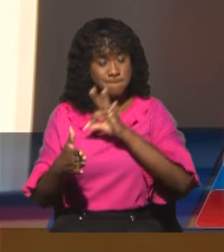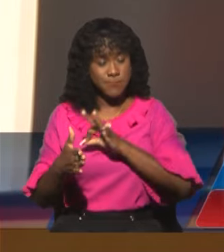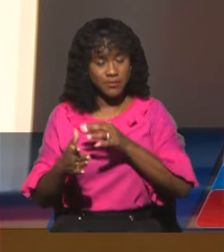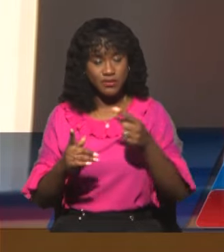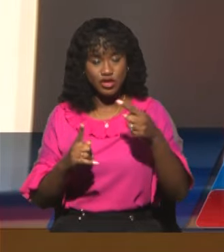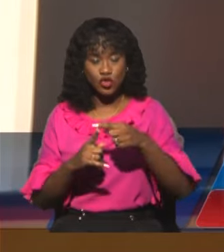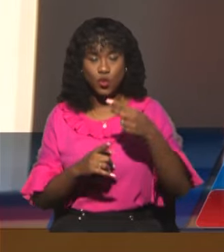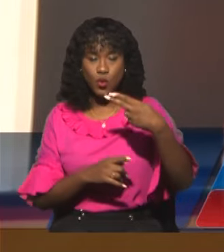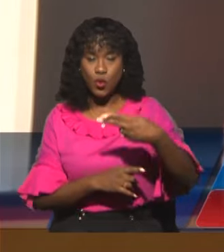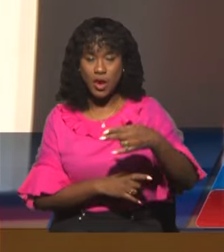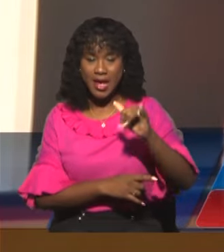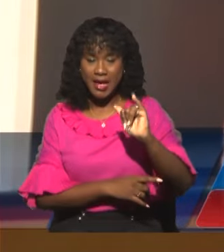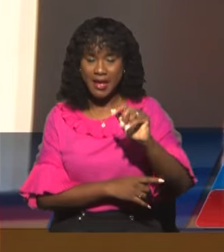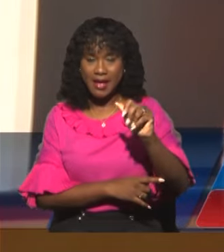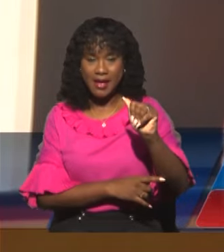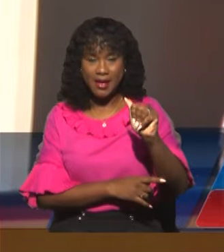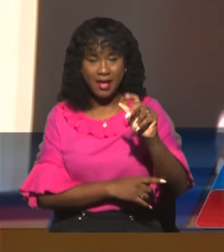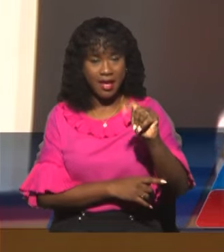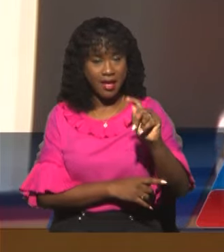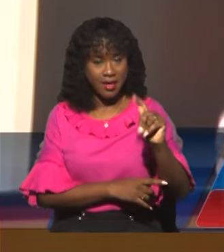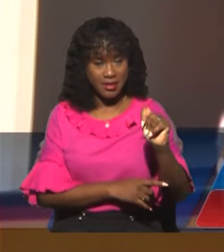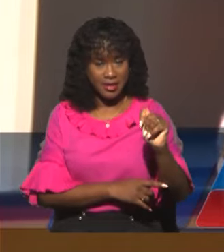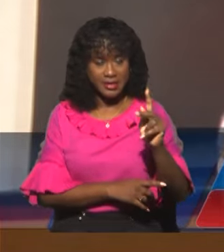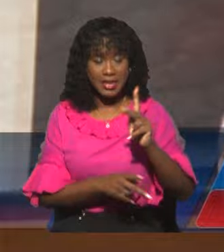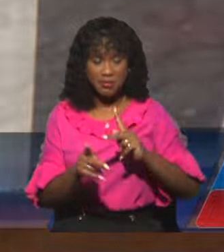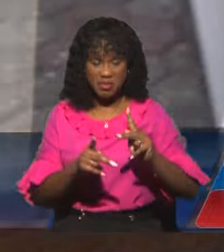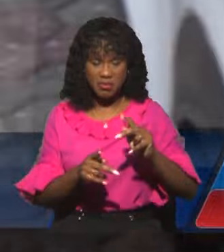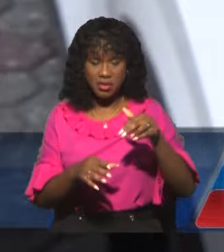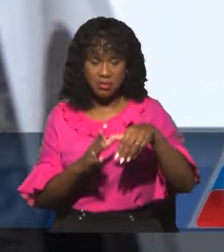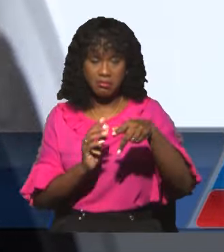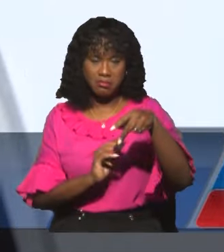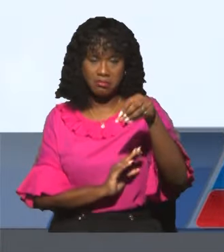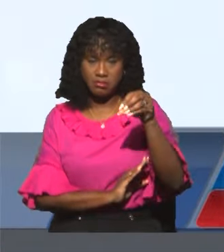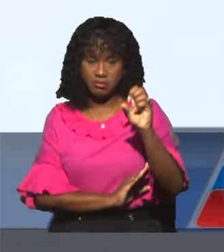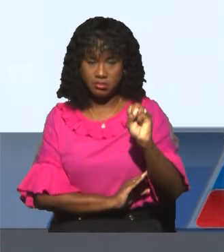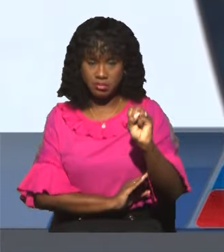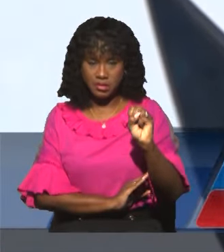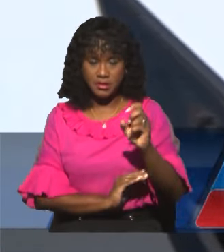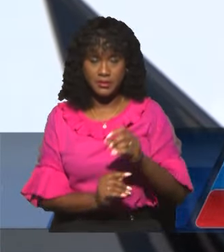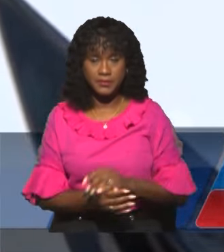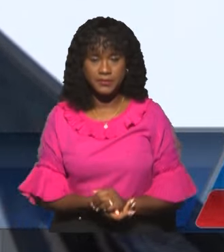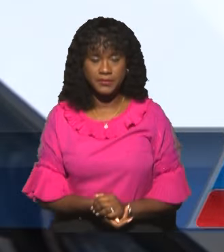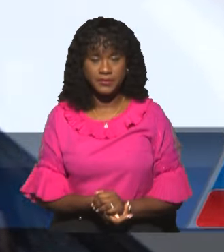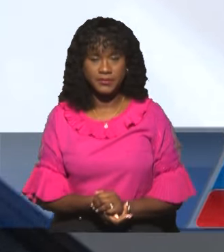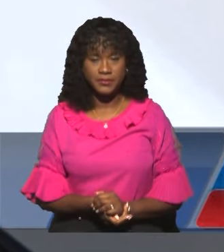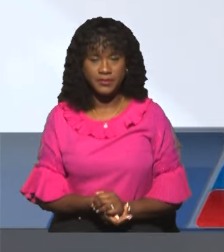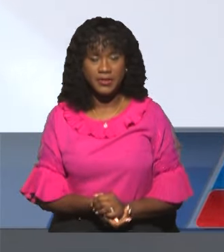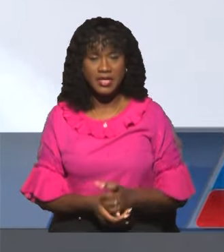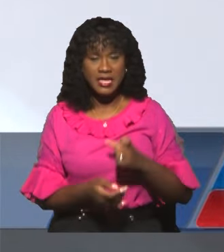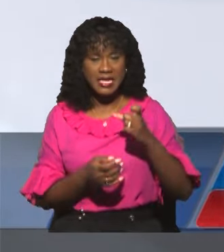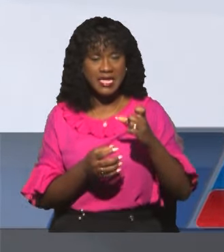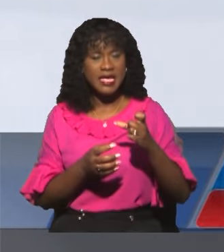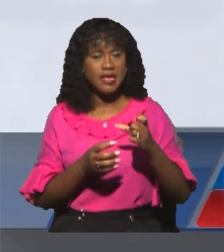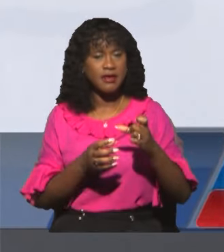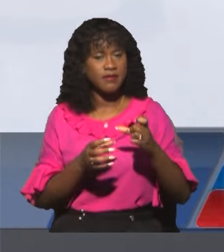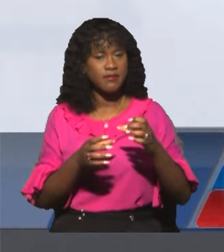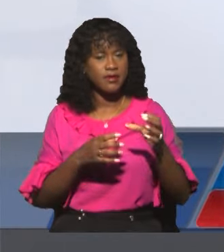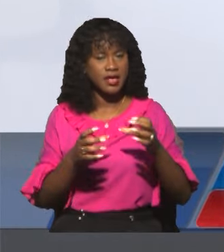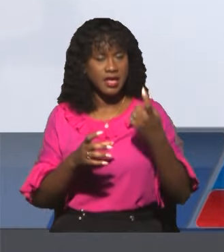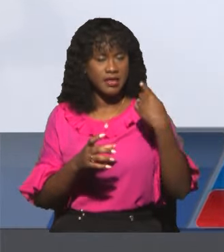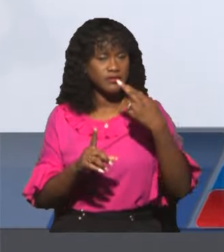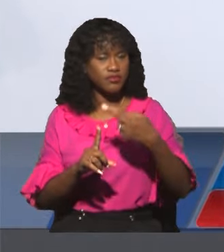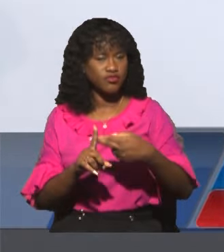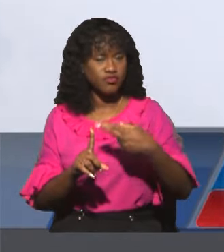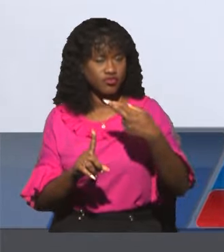guests and to persons in around Port of Spain. The Sixt brand, he said, offers premium vehicles for its target